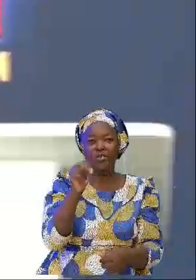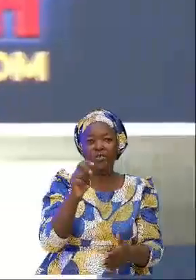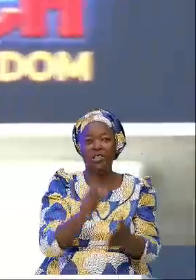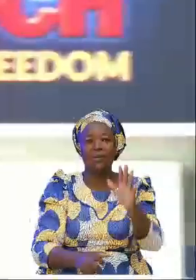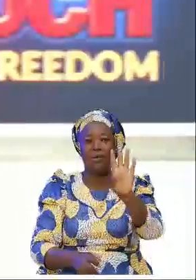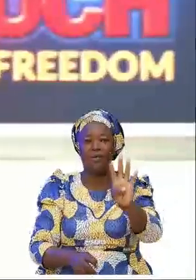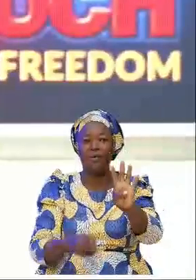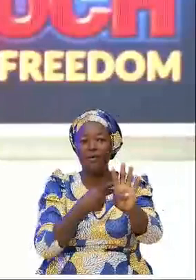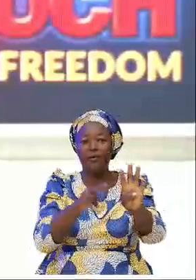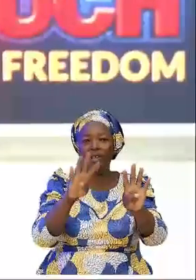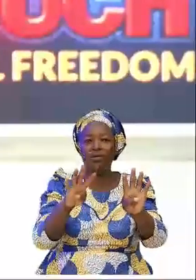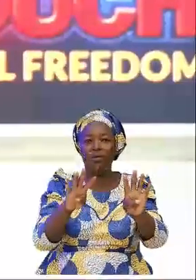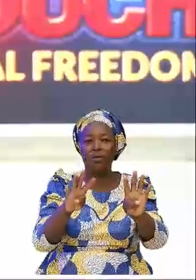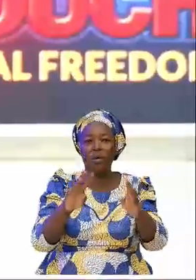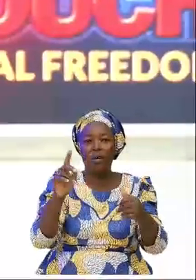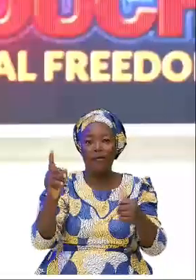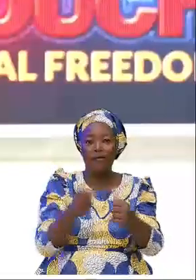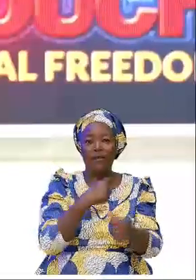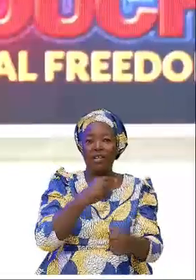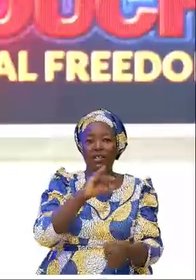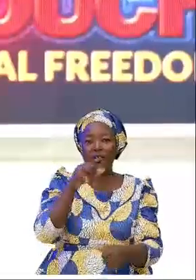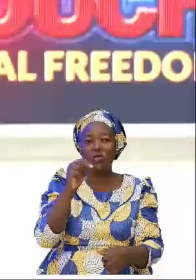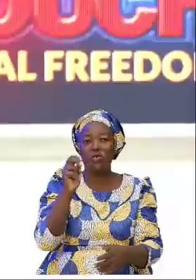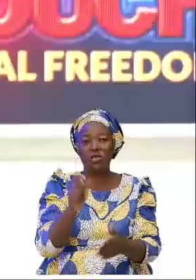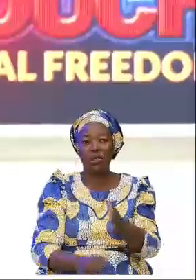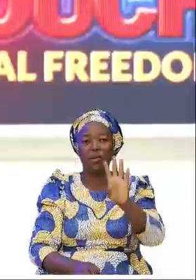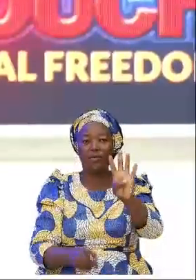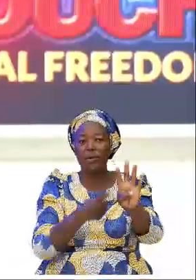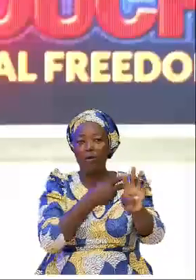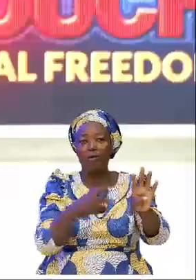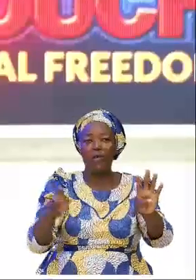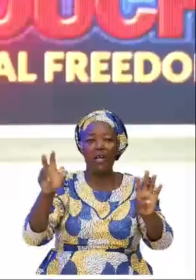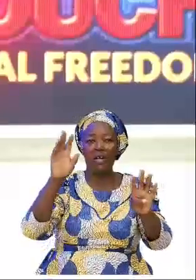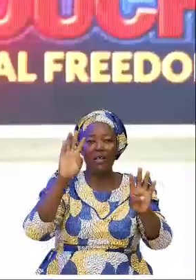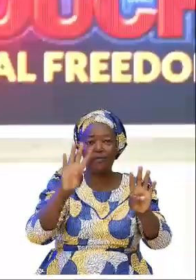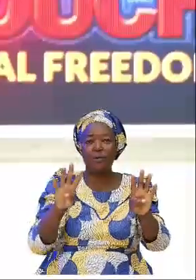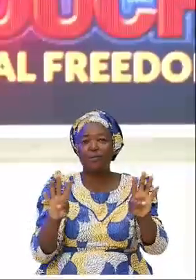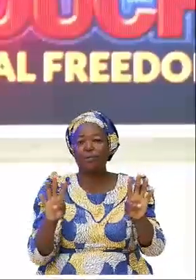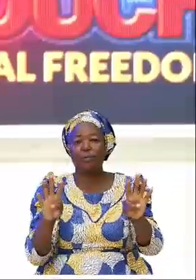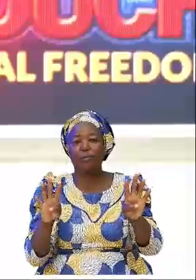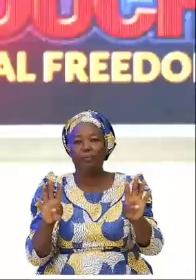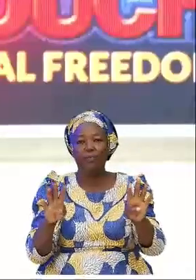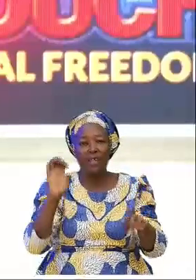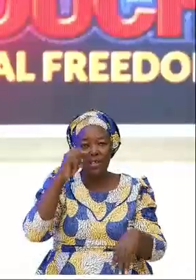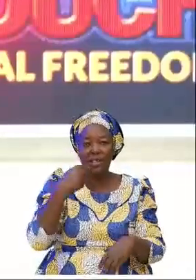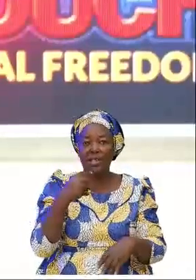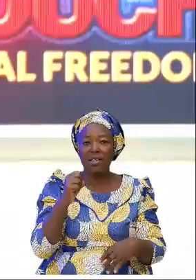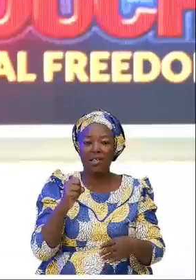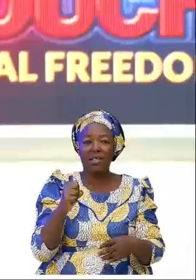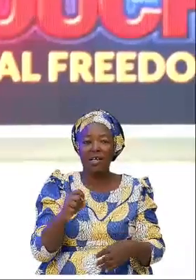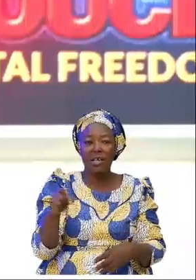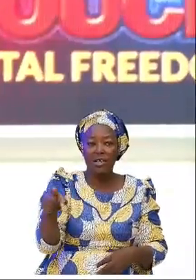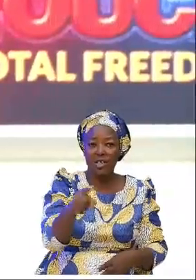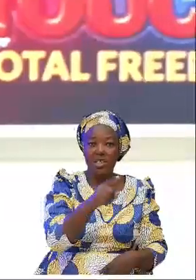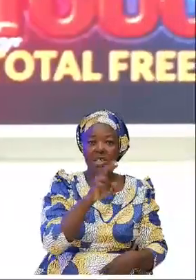at something here now. It's 1 John chapter 4, verse 4. 1 John chapter 4,